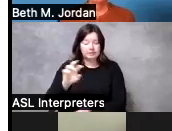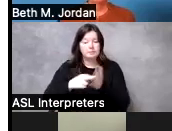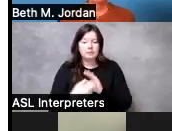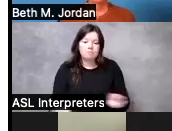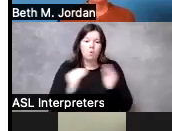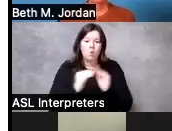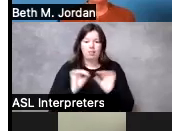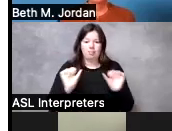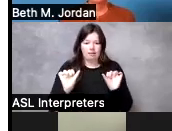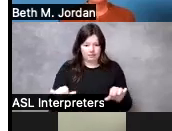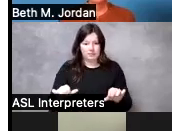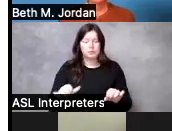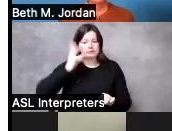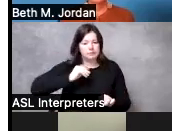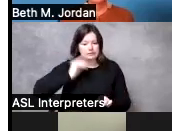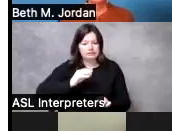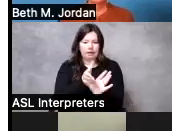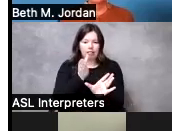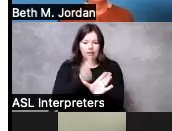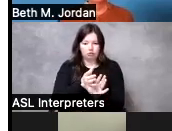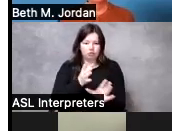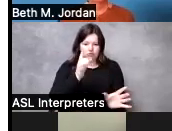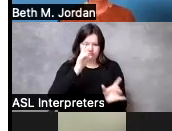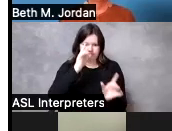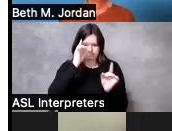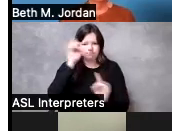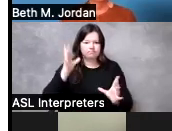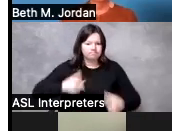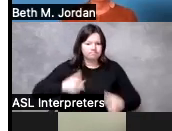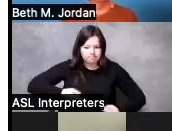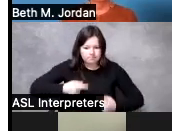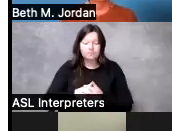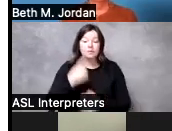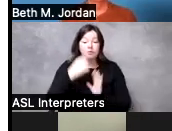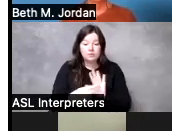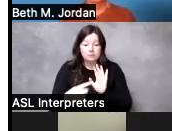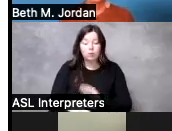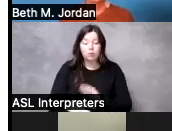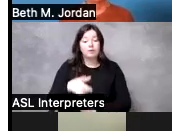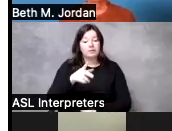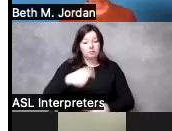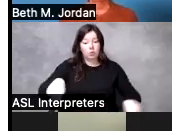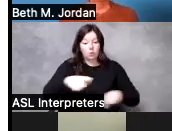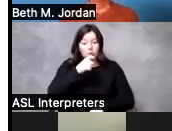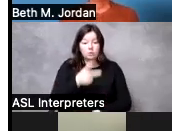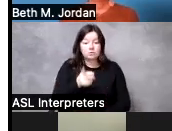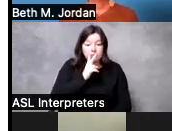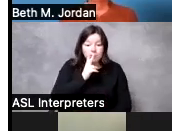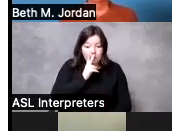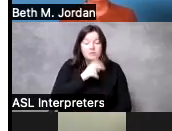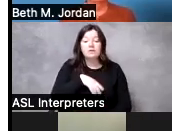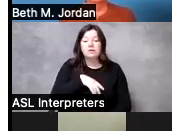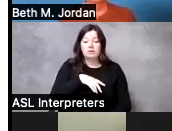experiencing psychological distress. For example, those who smoke cigarettes are 3 times more likely to report serious